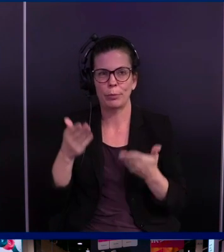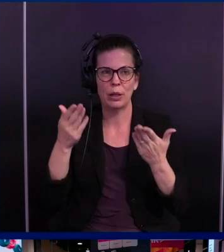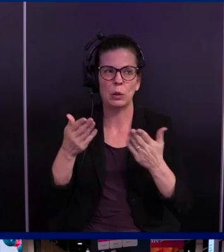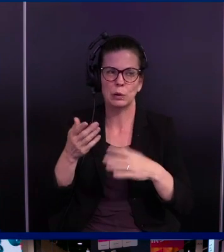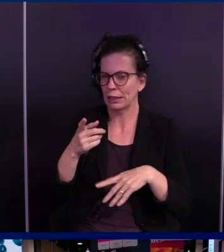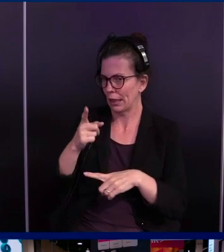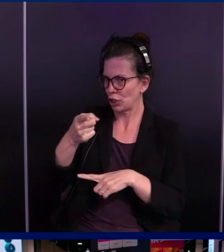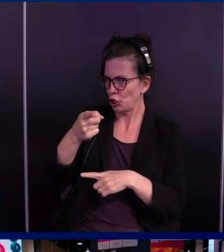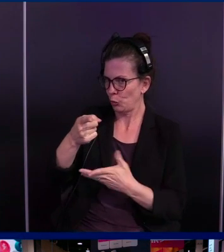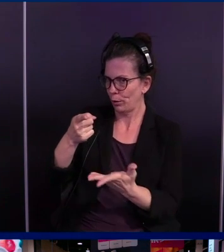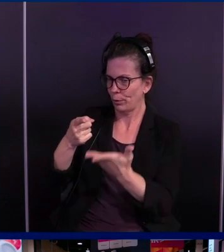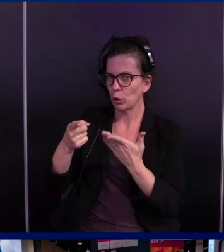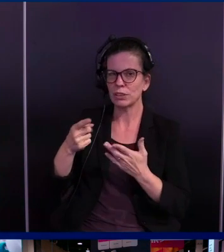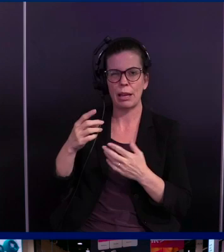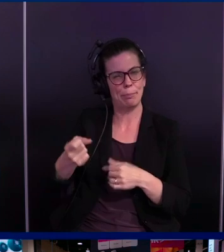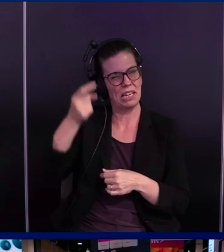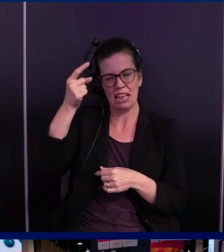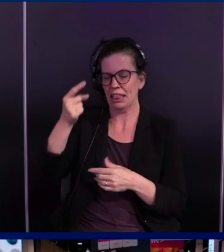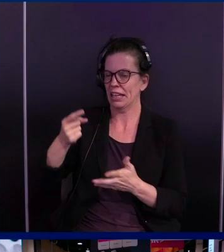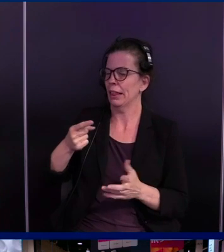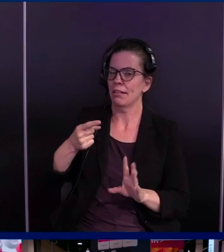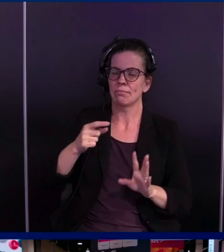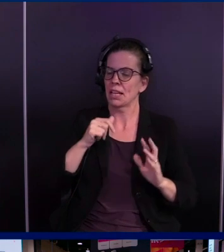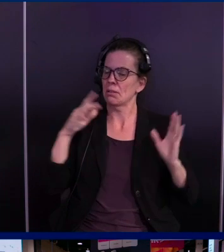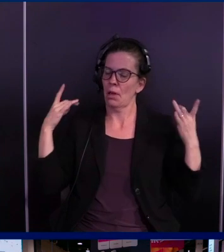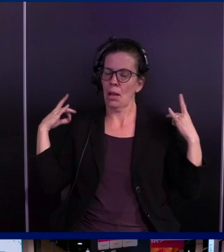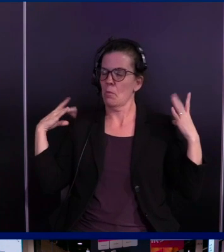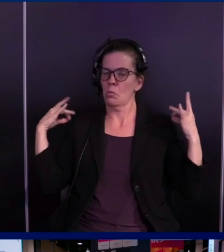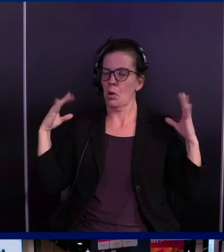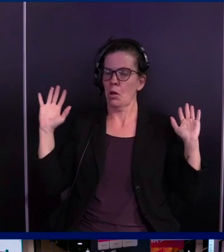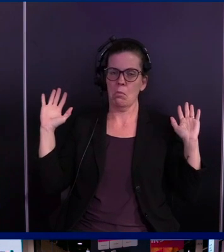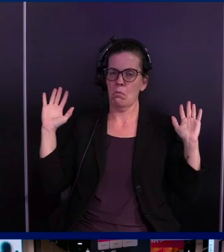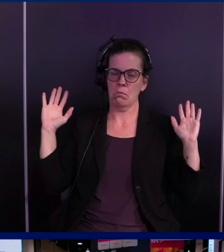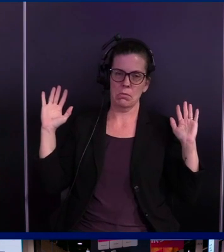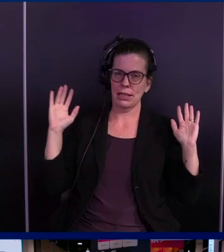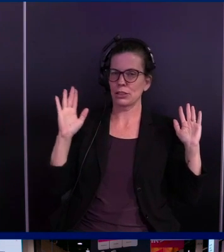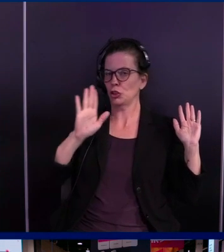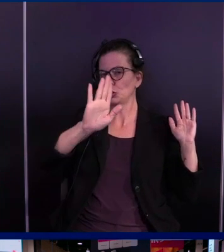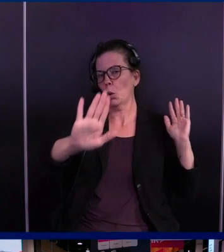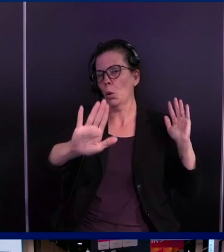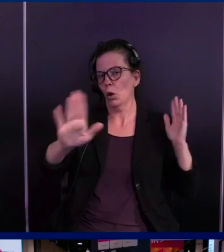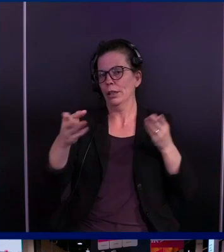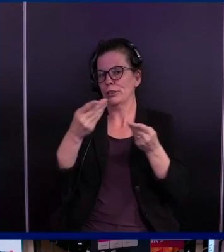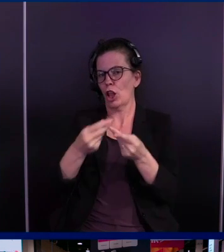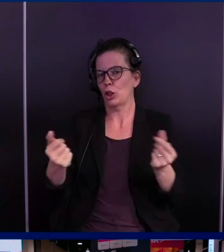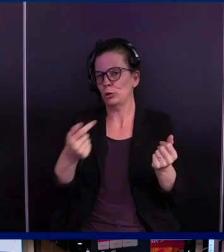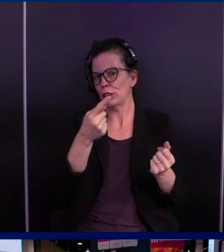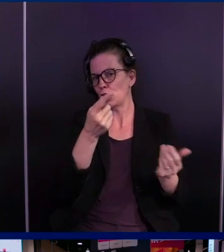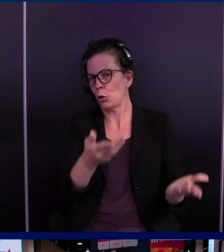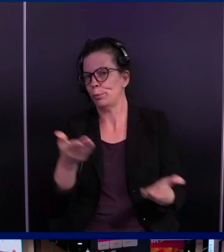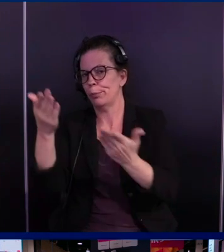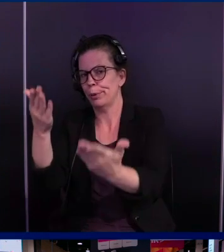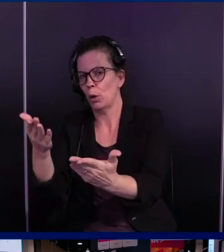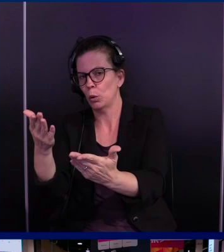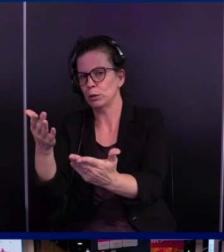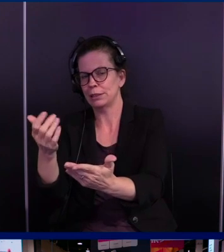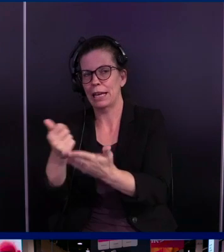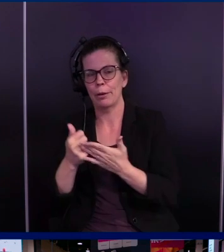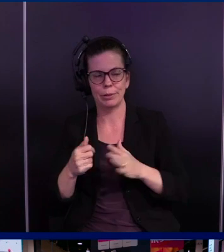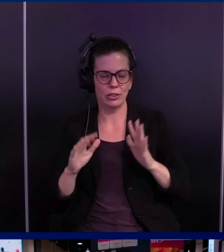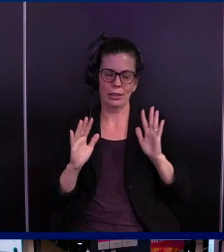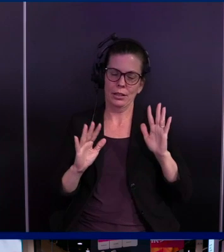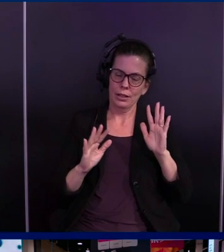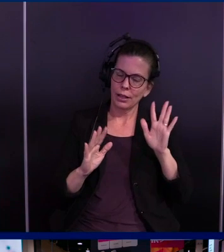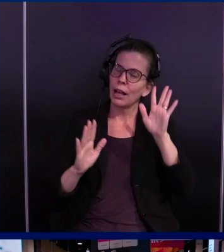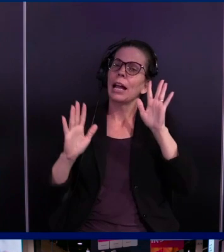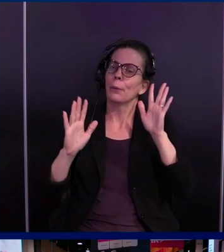finger. Immediately like, it's not my responsibility. It's your solution that you proposed it. Yeah. Anyway,